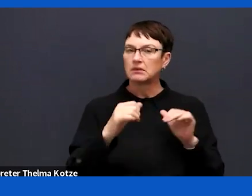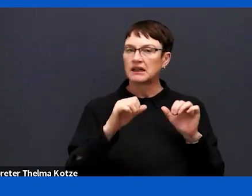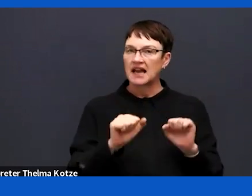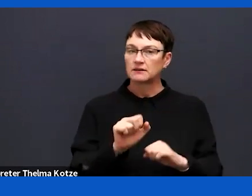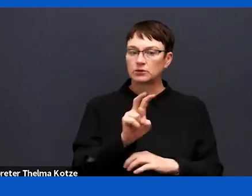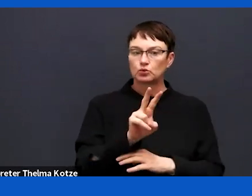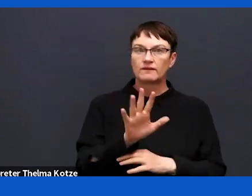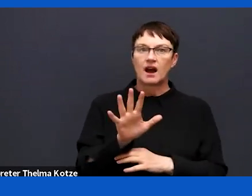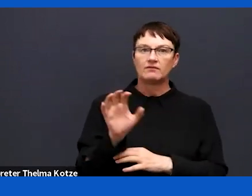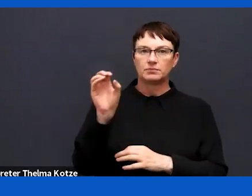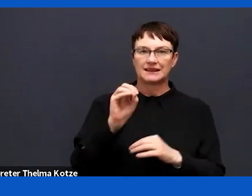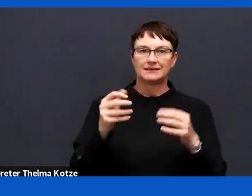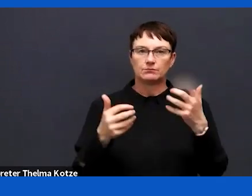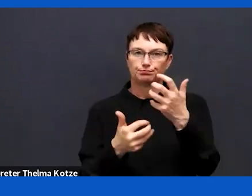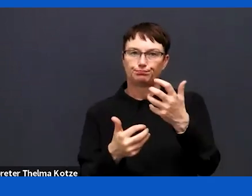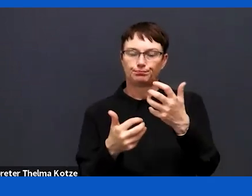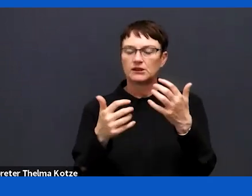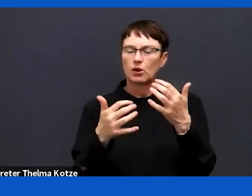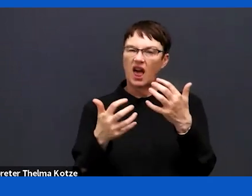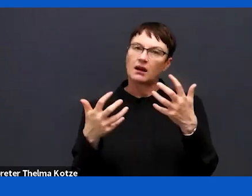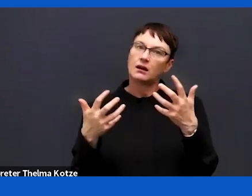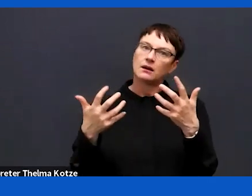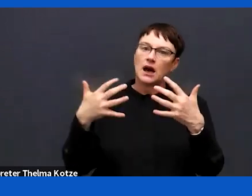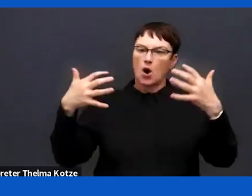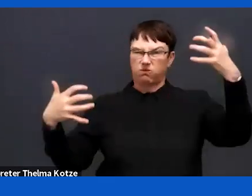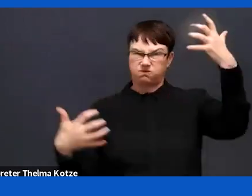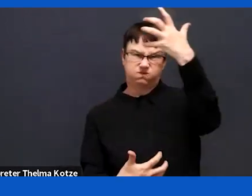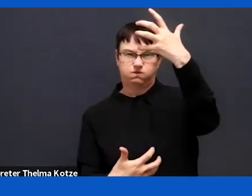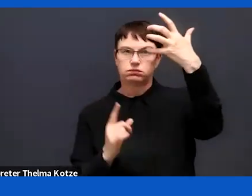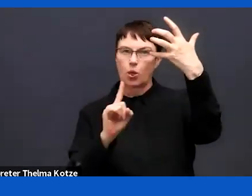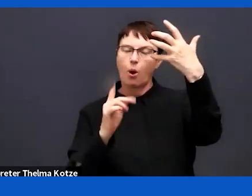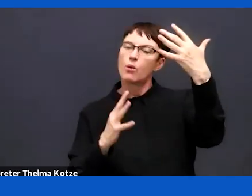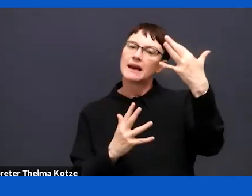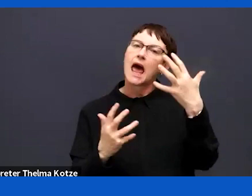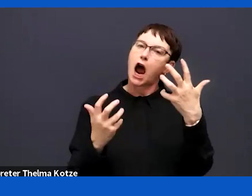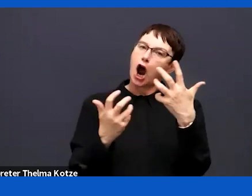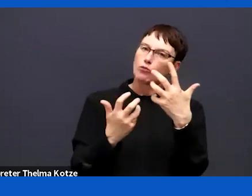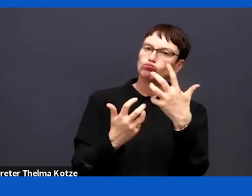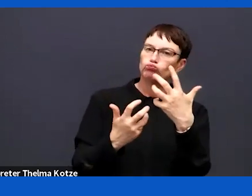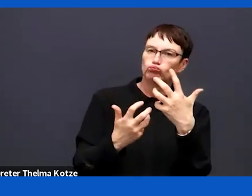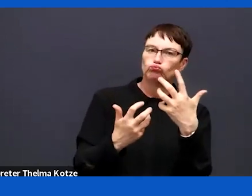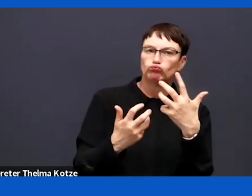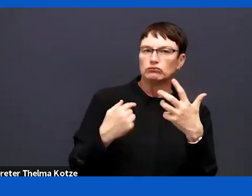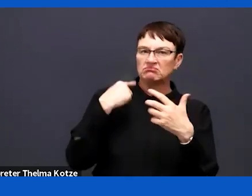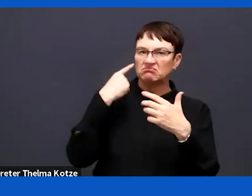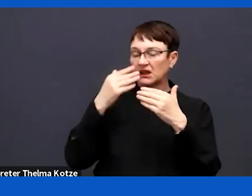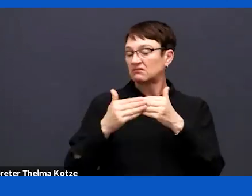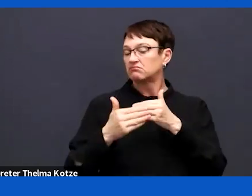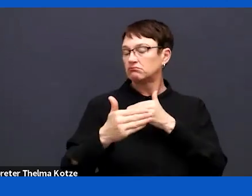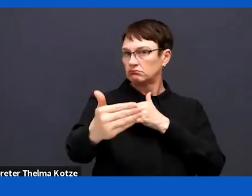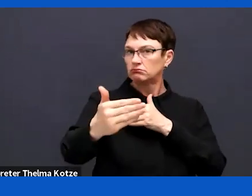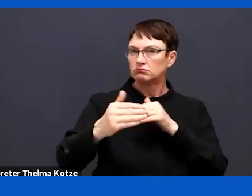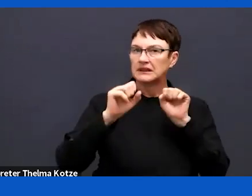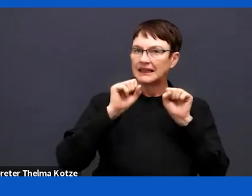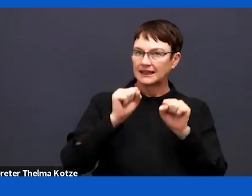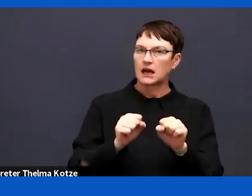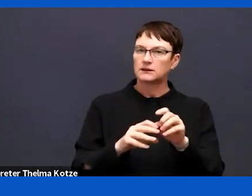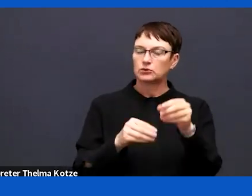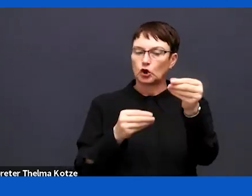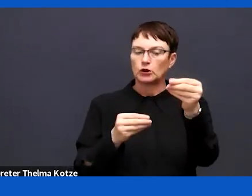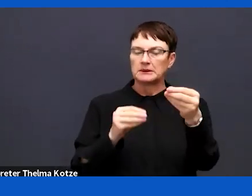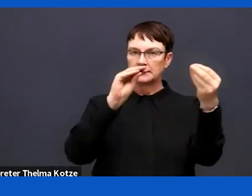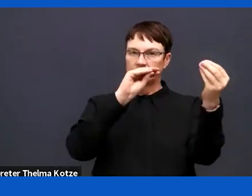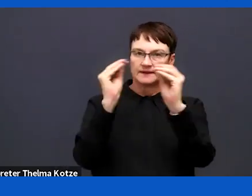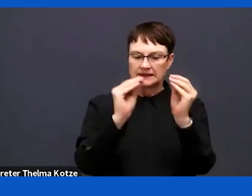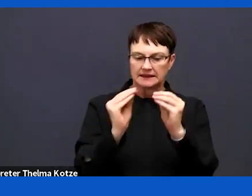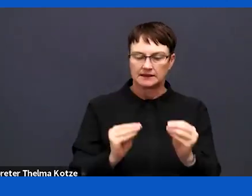can bring us even greater improvements. And I think as the time is collapsed, it becomes, much easier for organizations